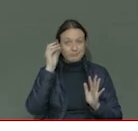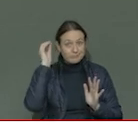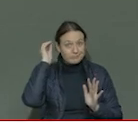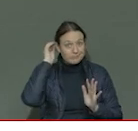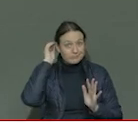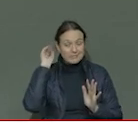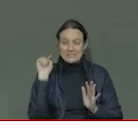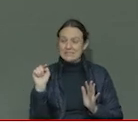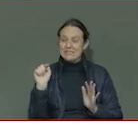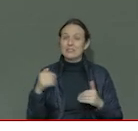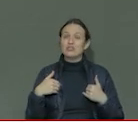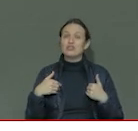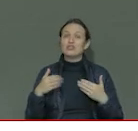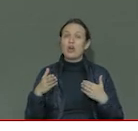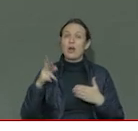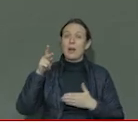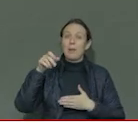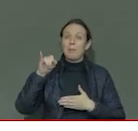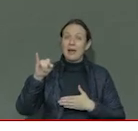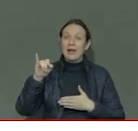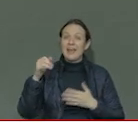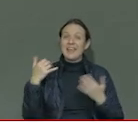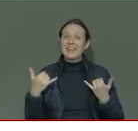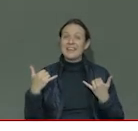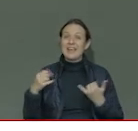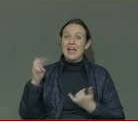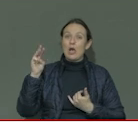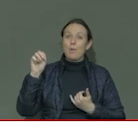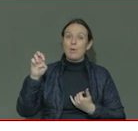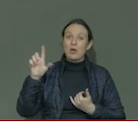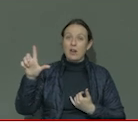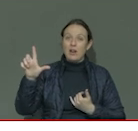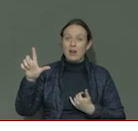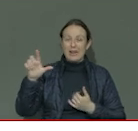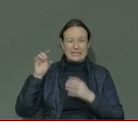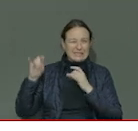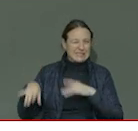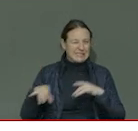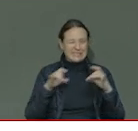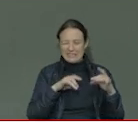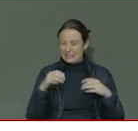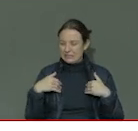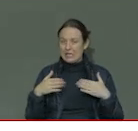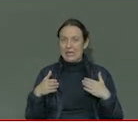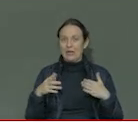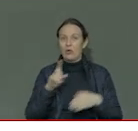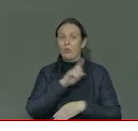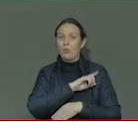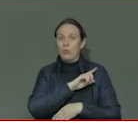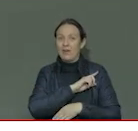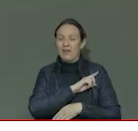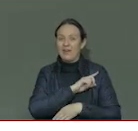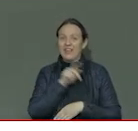the beginning of Pi's true moral suffering, because he realizes that he is responsible for the